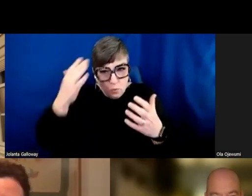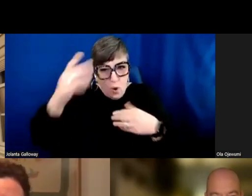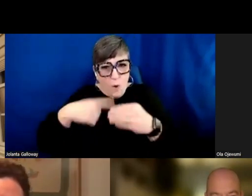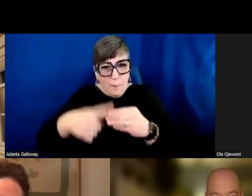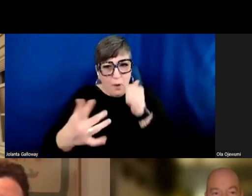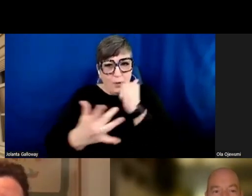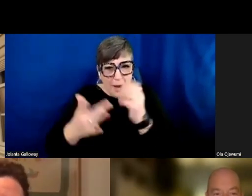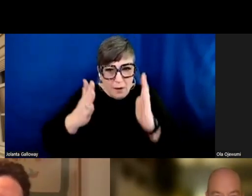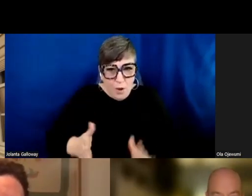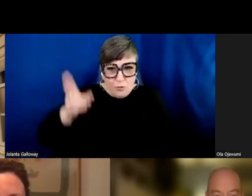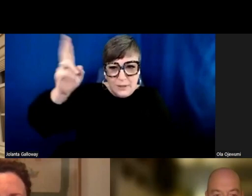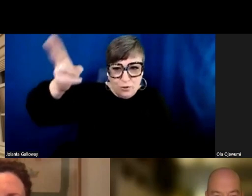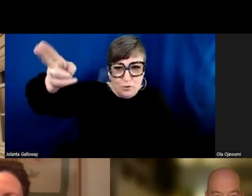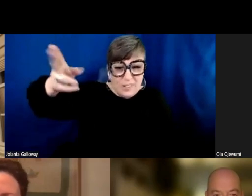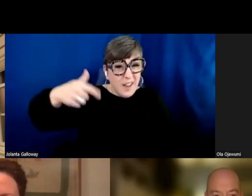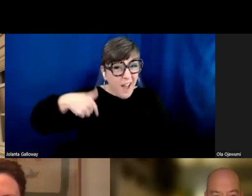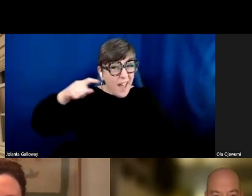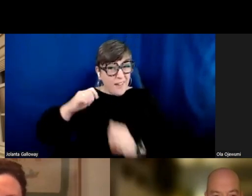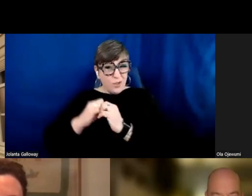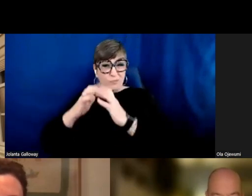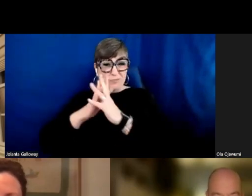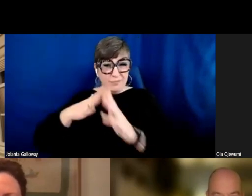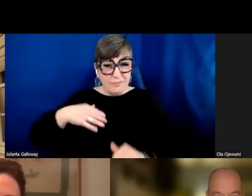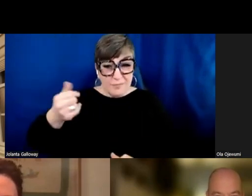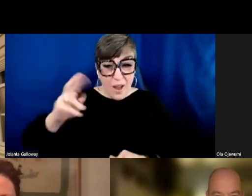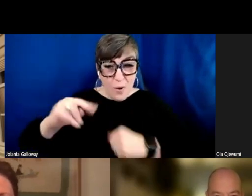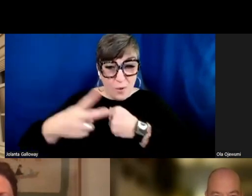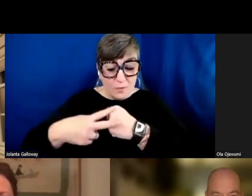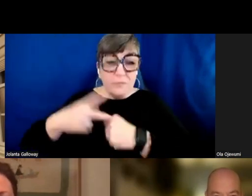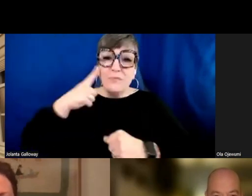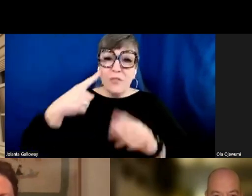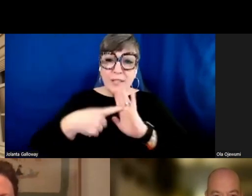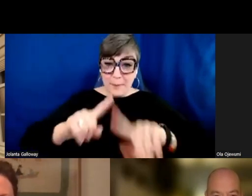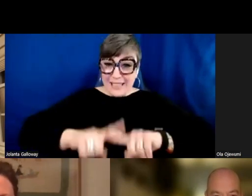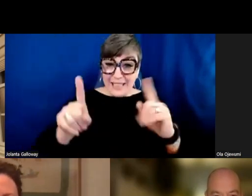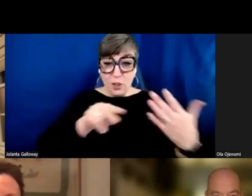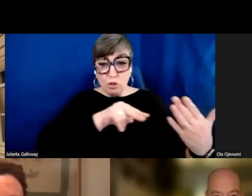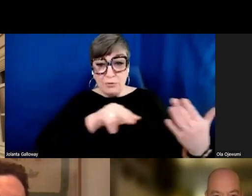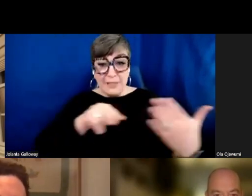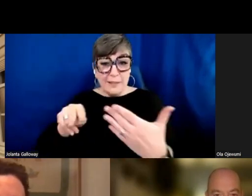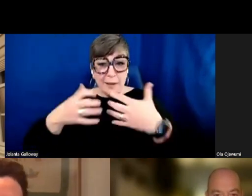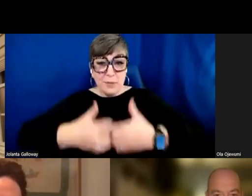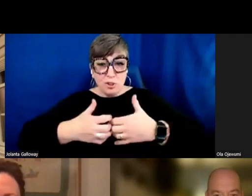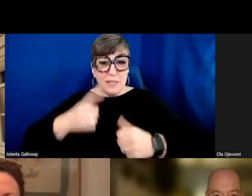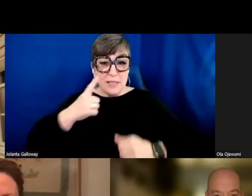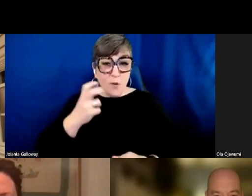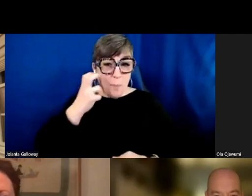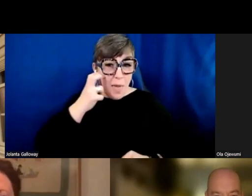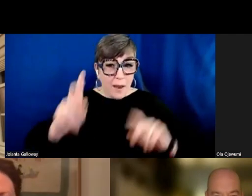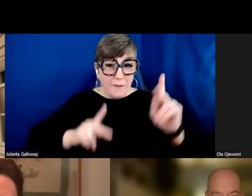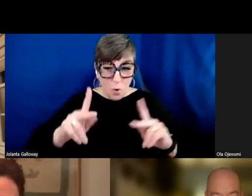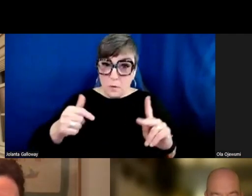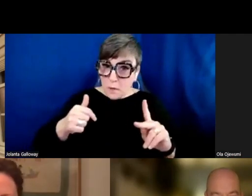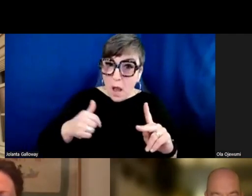archives. So for instance, the history of, um, different reading machines that blind people have used. I've found older blind